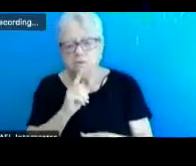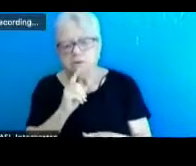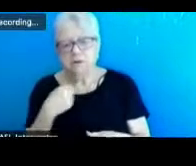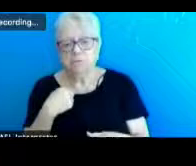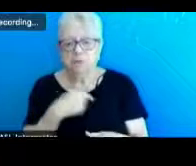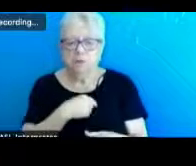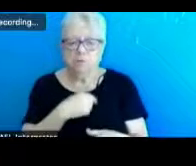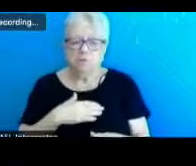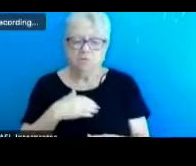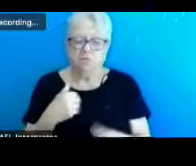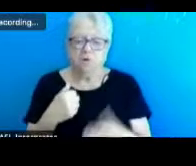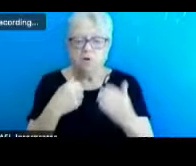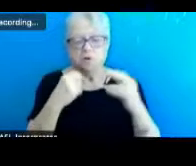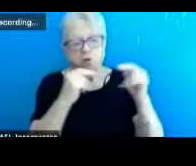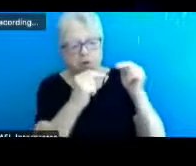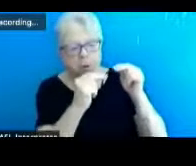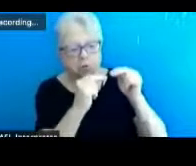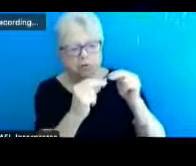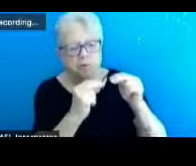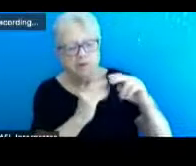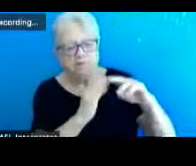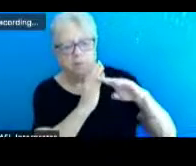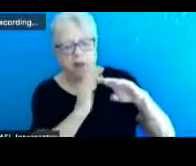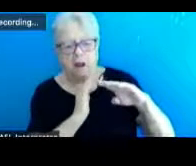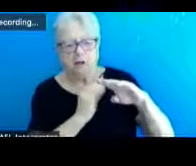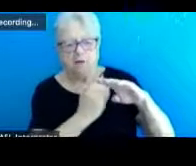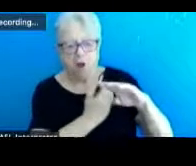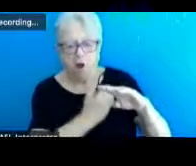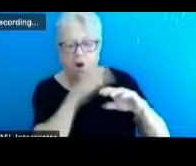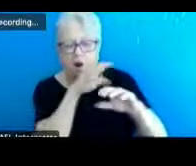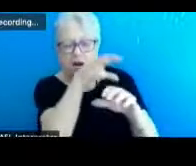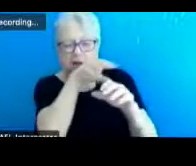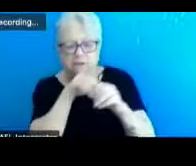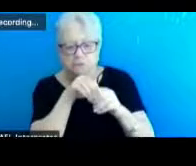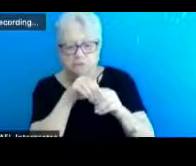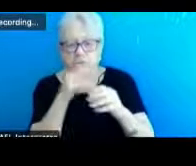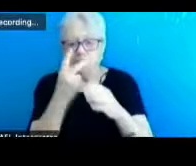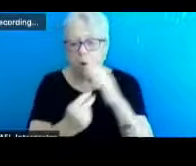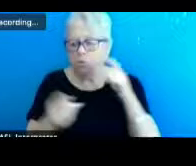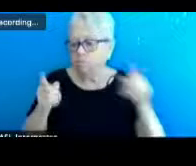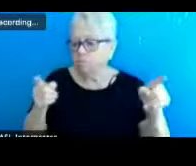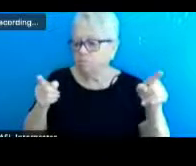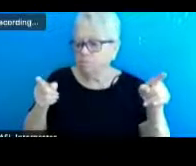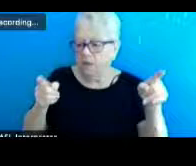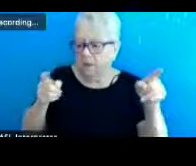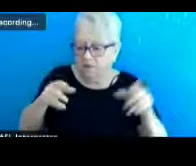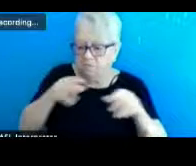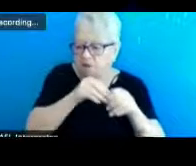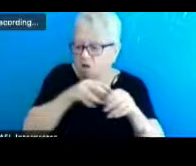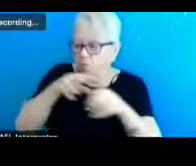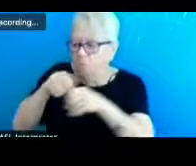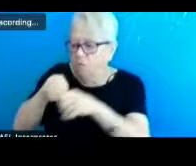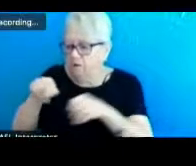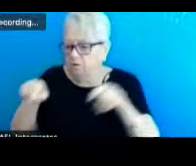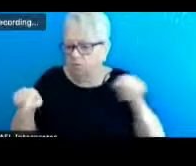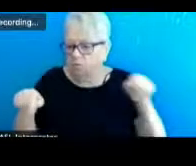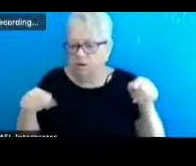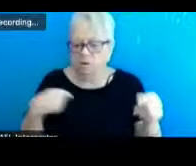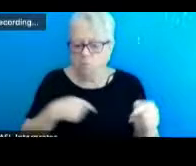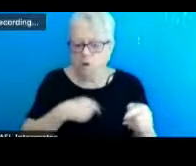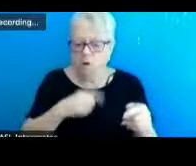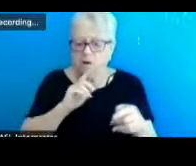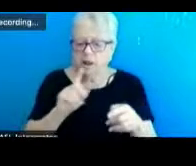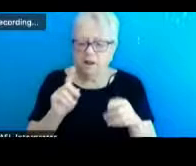of negotiation and protecting our interests and both parties' interests. We want to try to work to, come to a resolution on